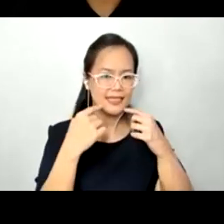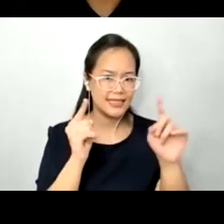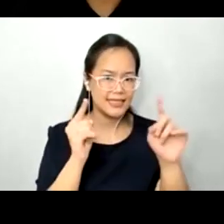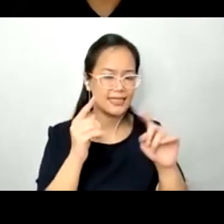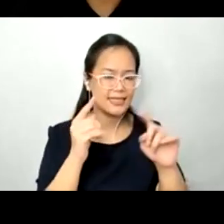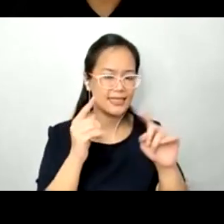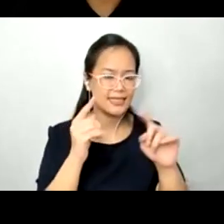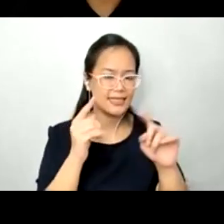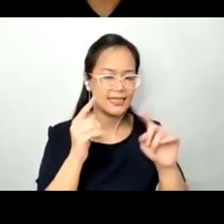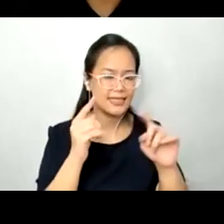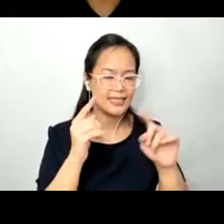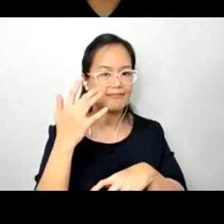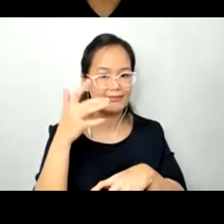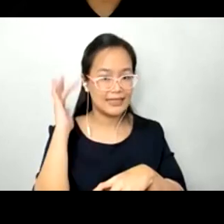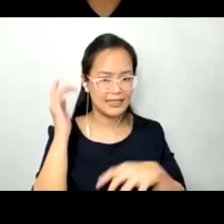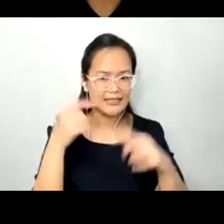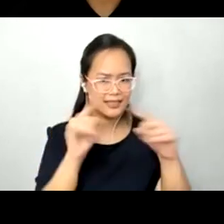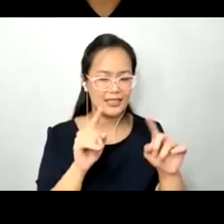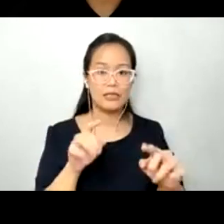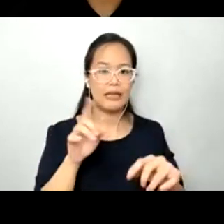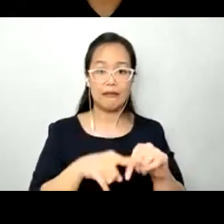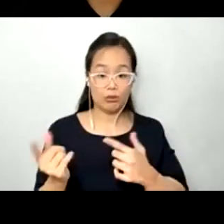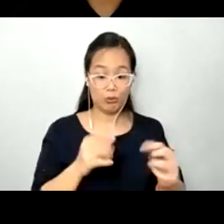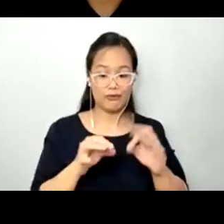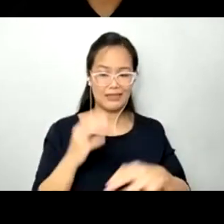cannot resolve something if you don't know what success looks like.